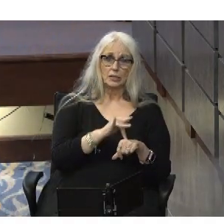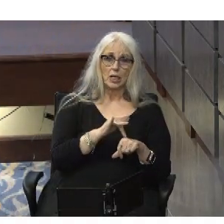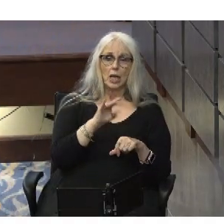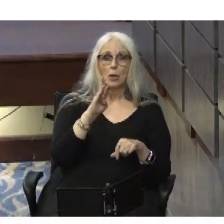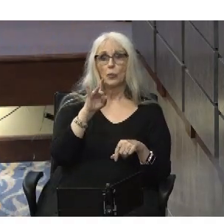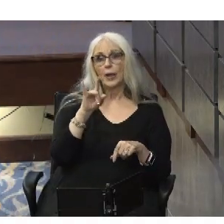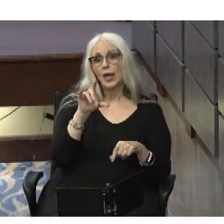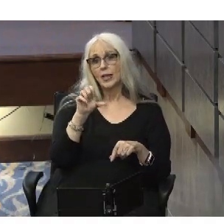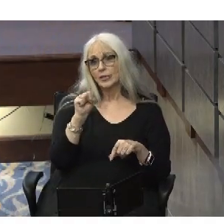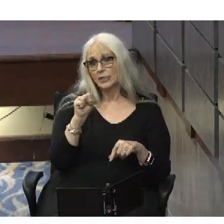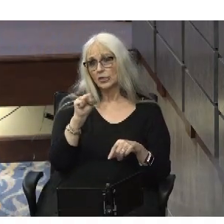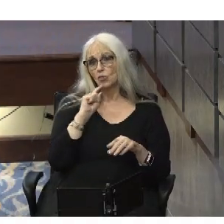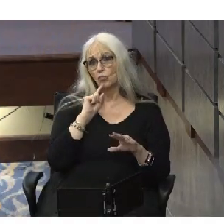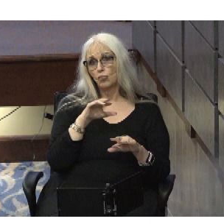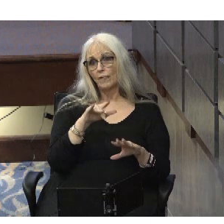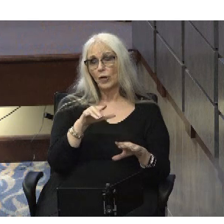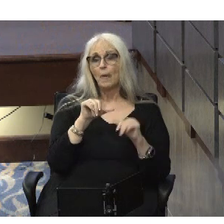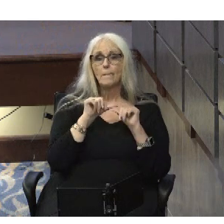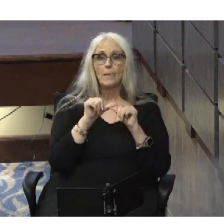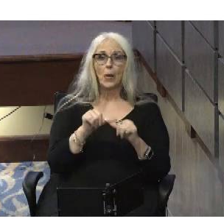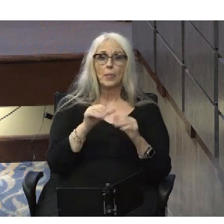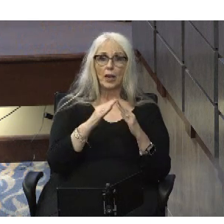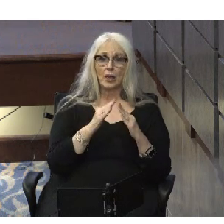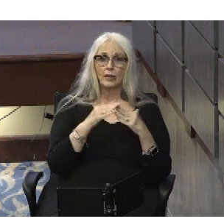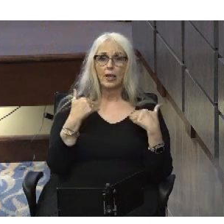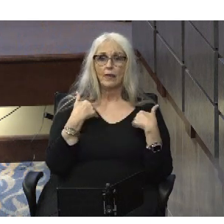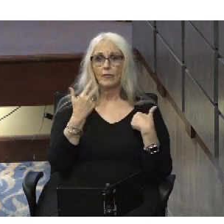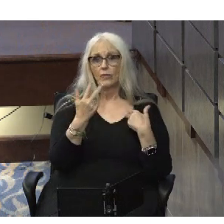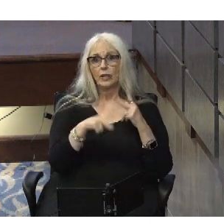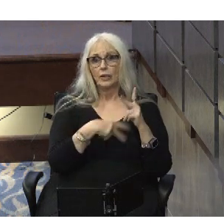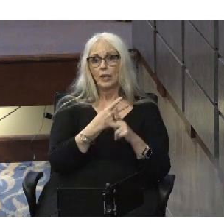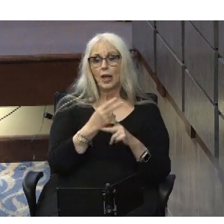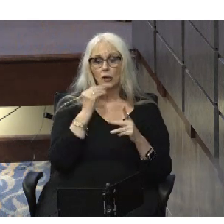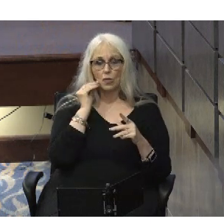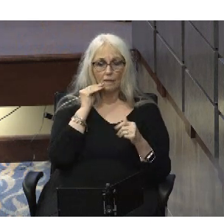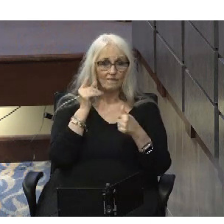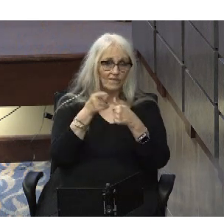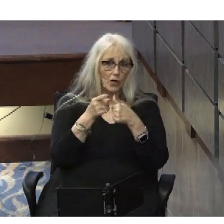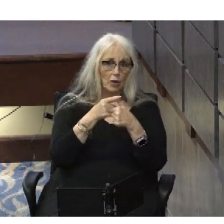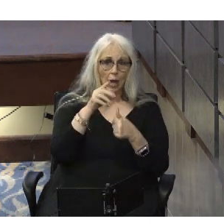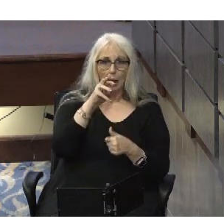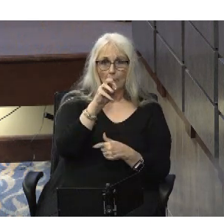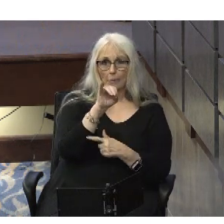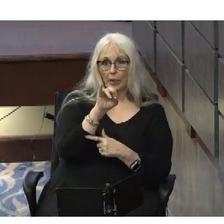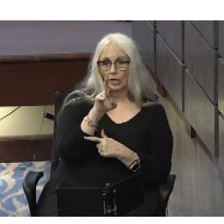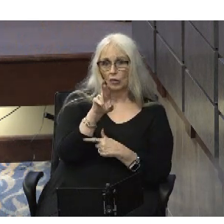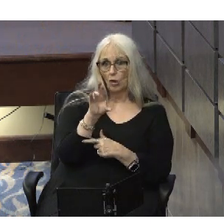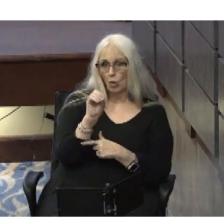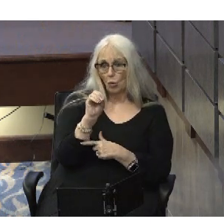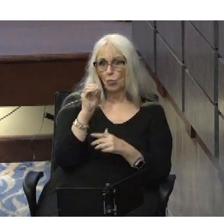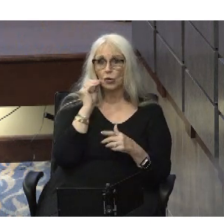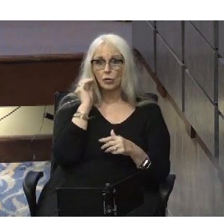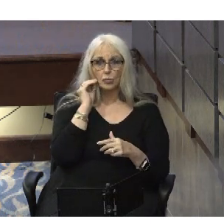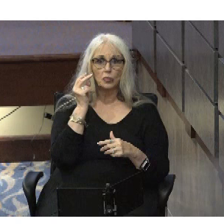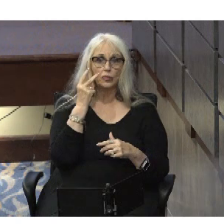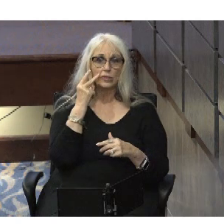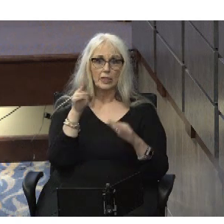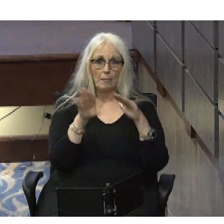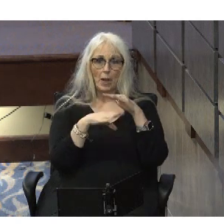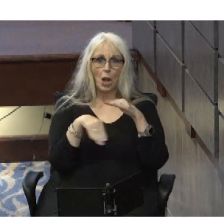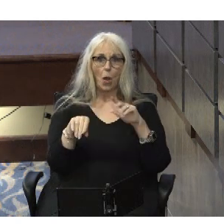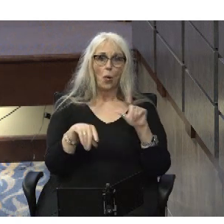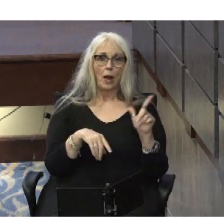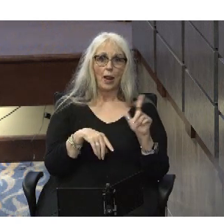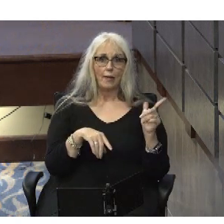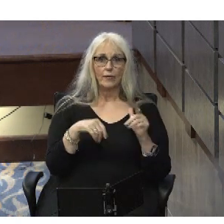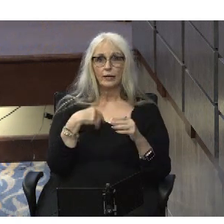this supportive permanent housing is going to have 3 kinds of homes. First are the micro homes, which you'll see pictured below on the left. Next,